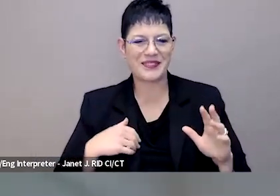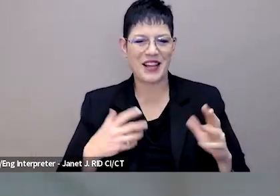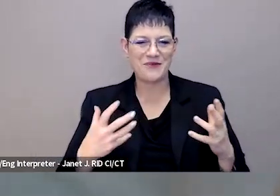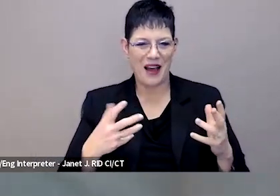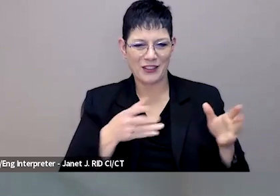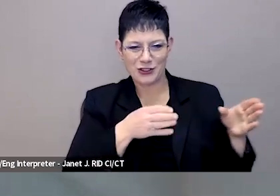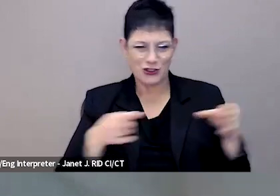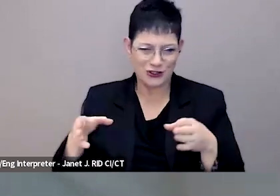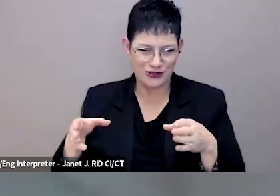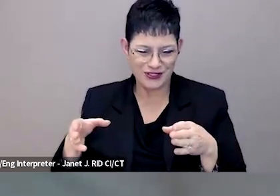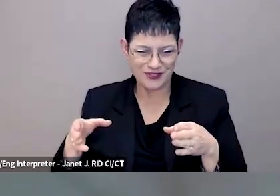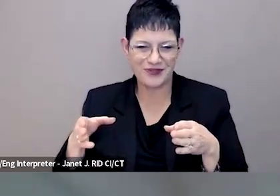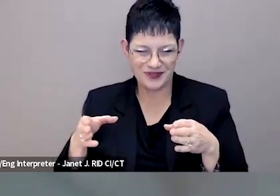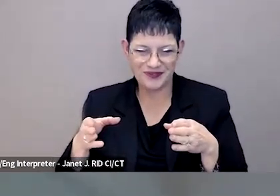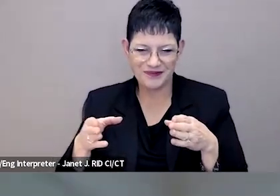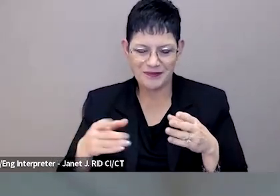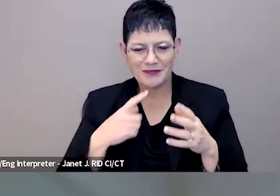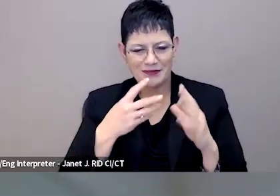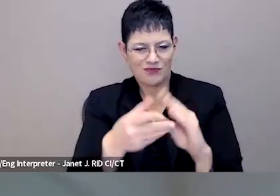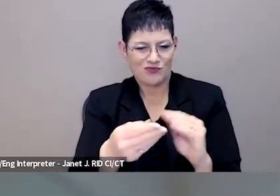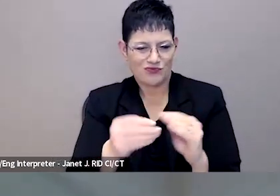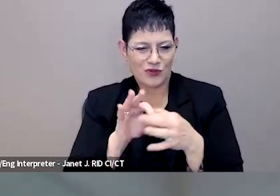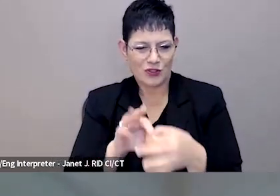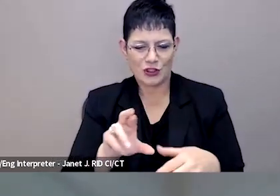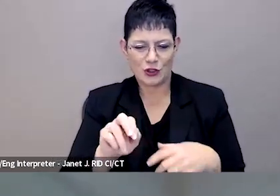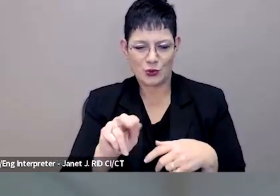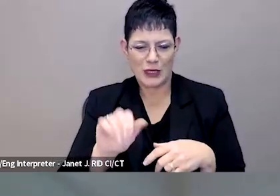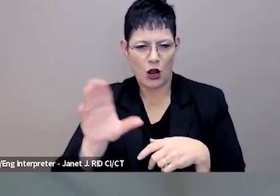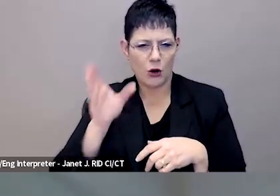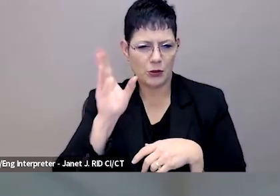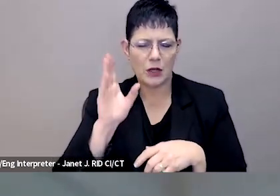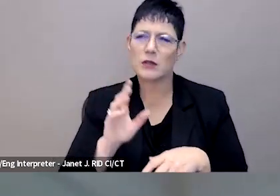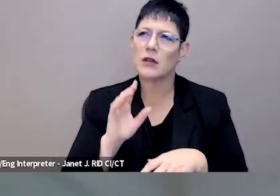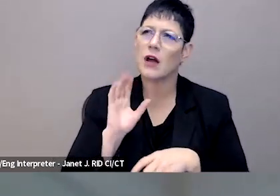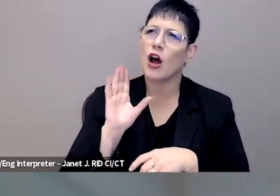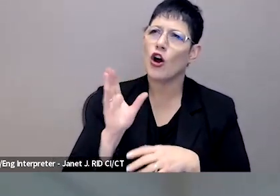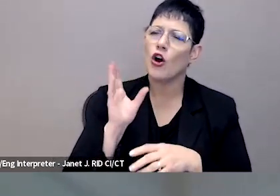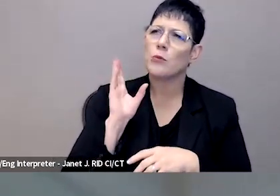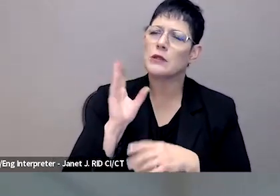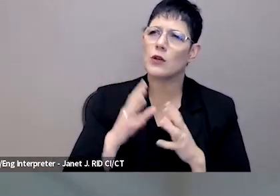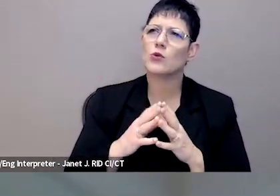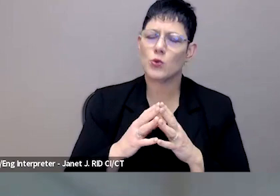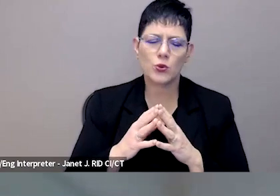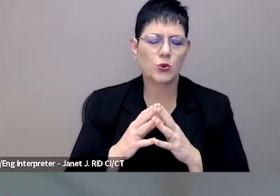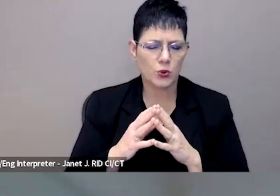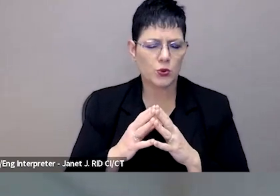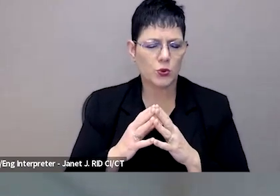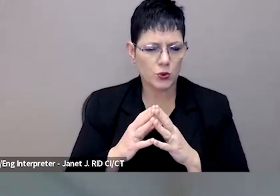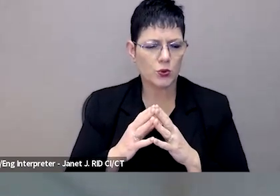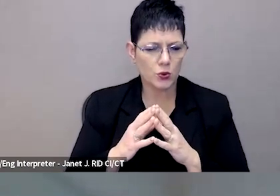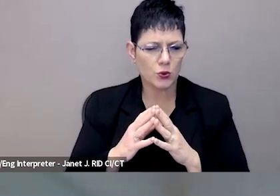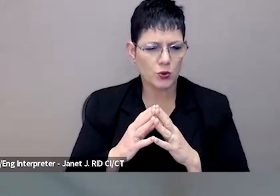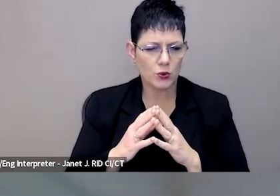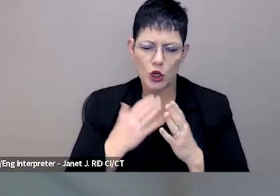shift and say a little bit about Rena's presentation, which offered a really powerful overview of the